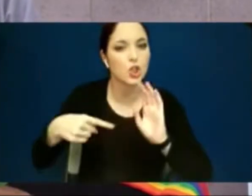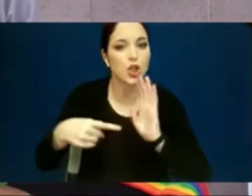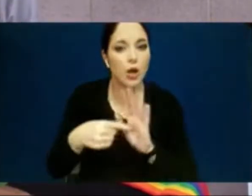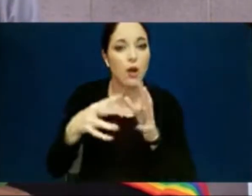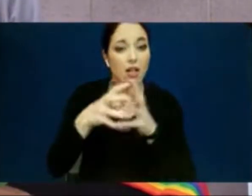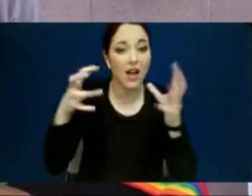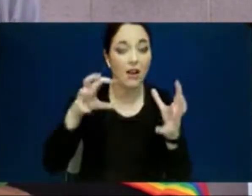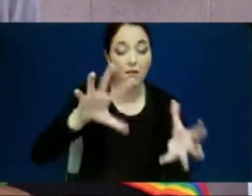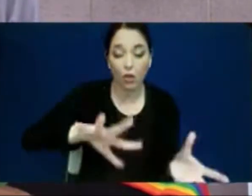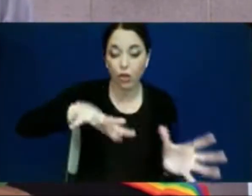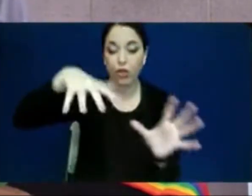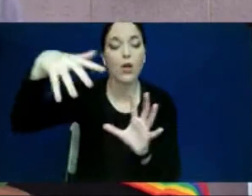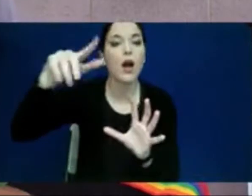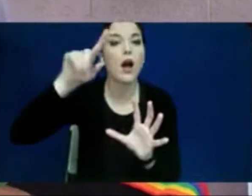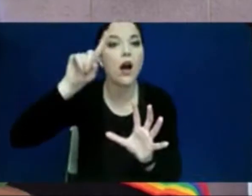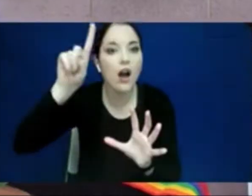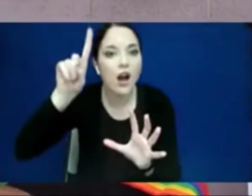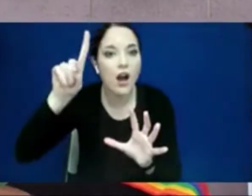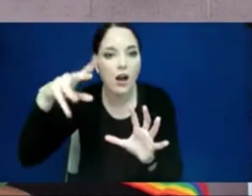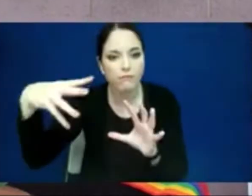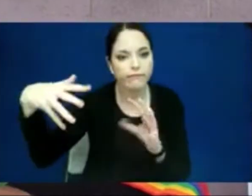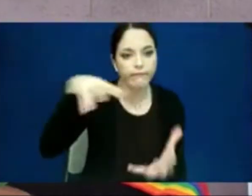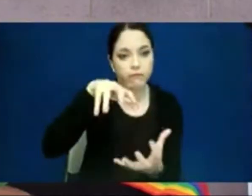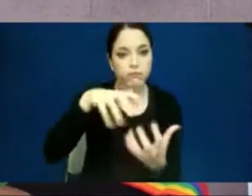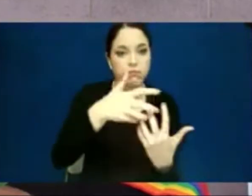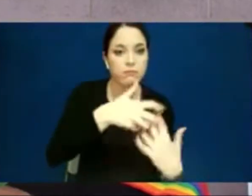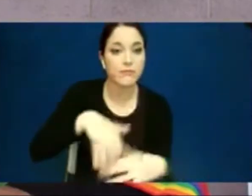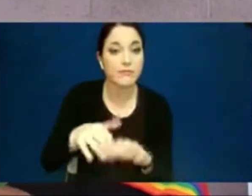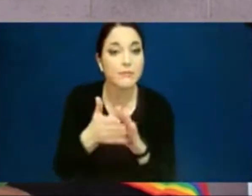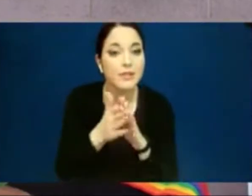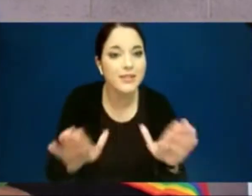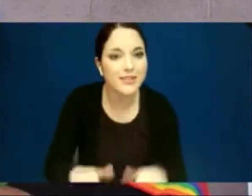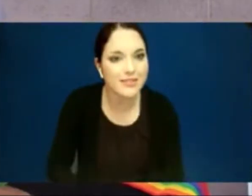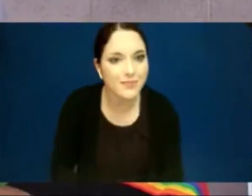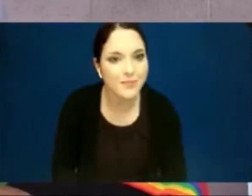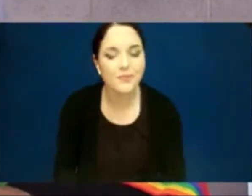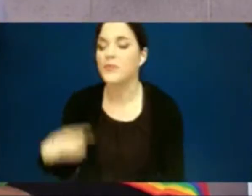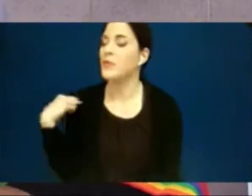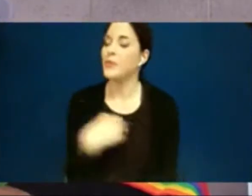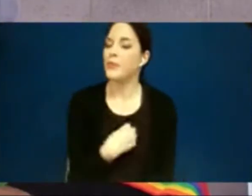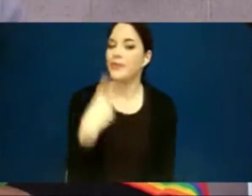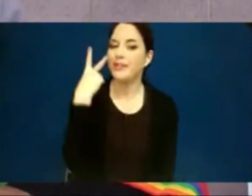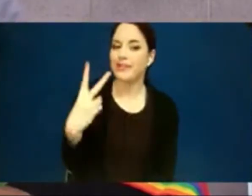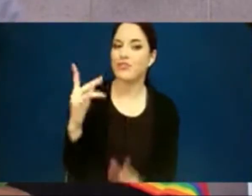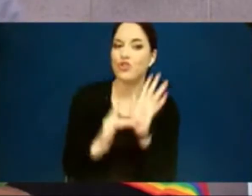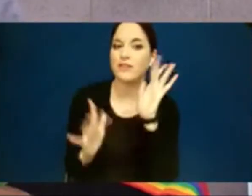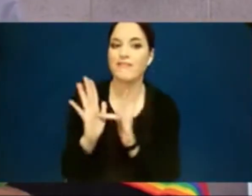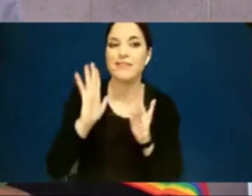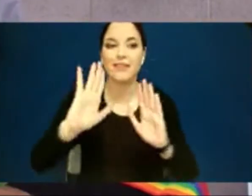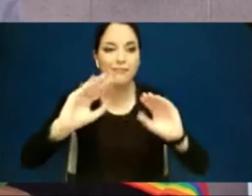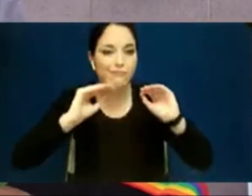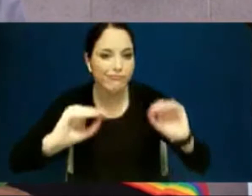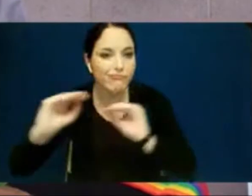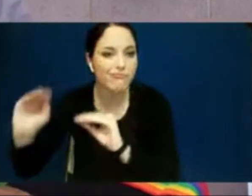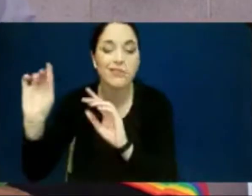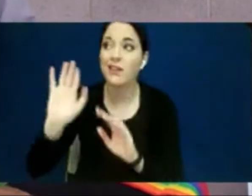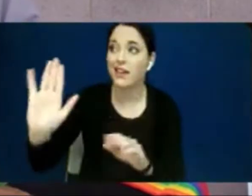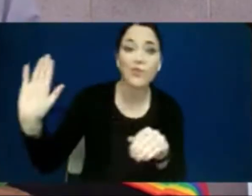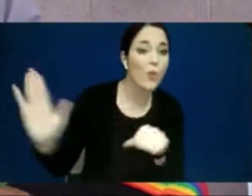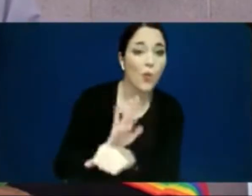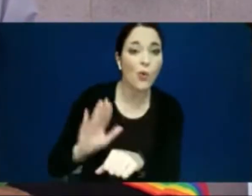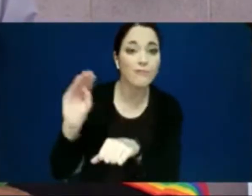When we look at the words and the teachings of Jesus and his life, we see that his entire ministry was in